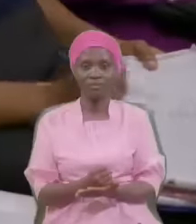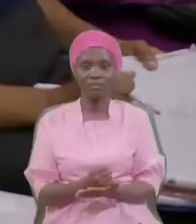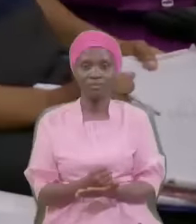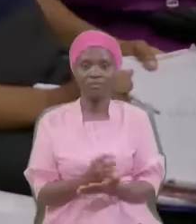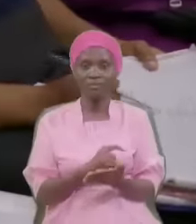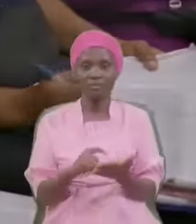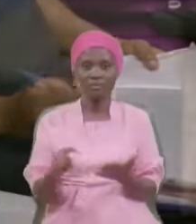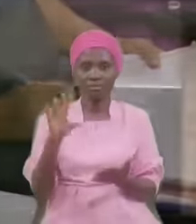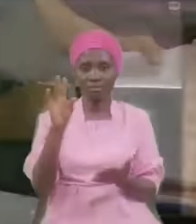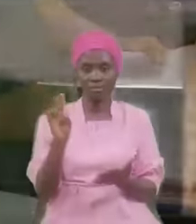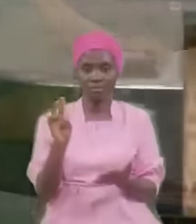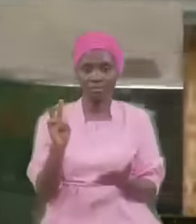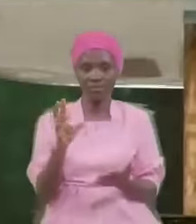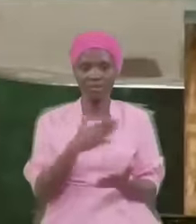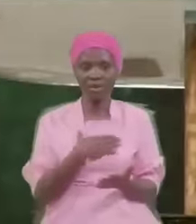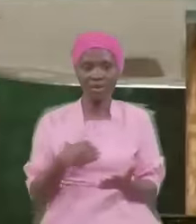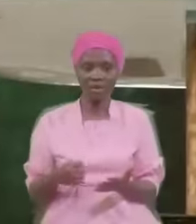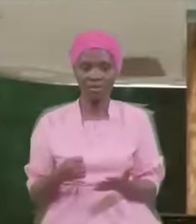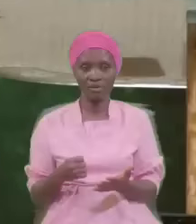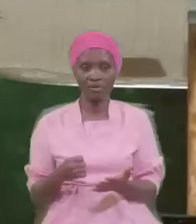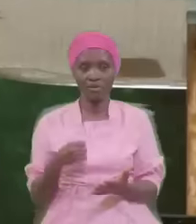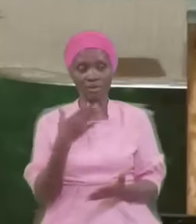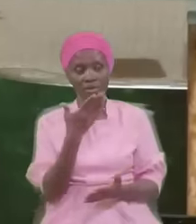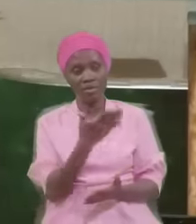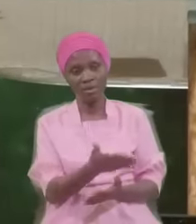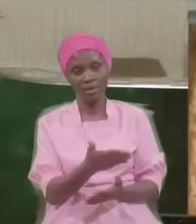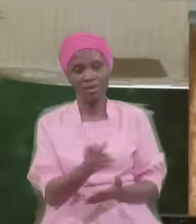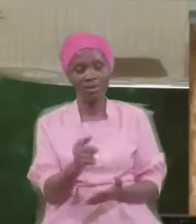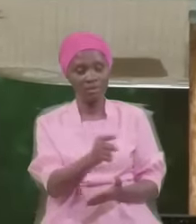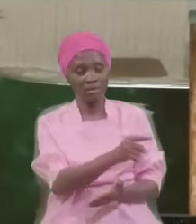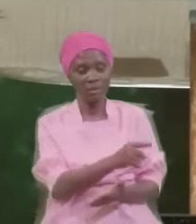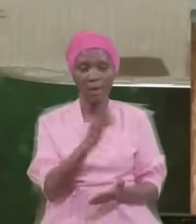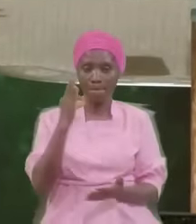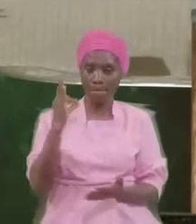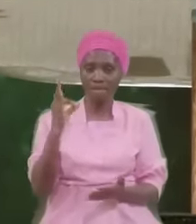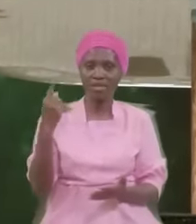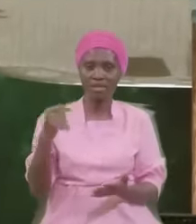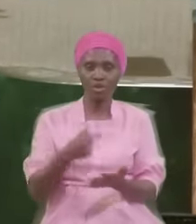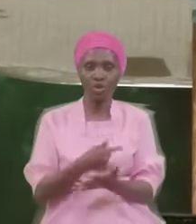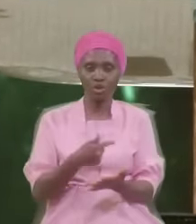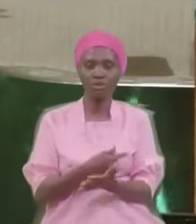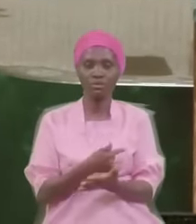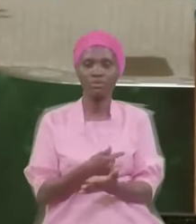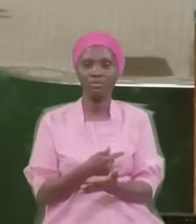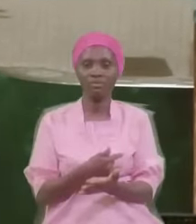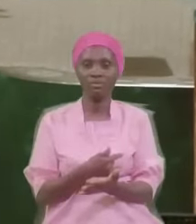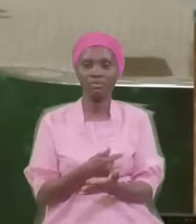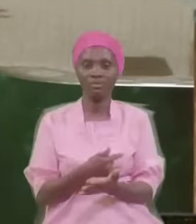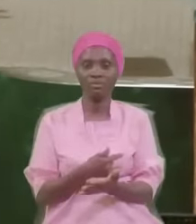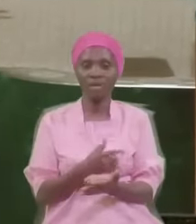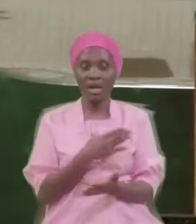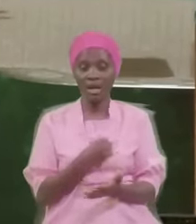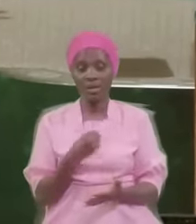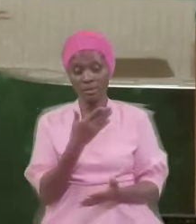verse 7. And there they preached the gospel. Good news. And